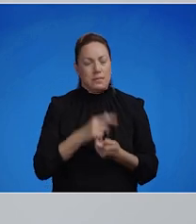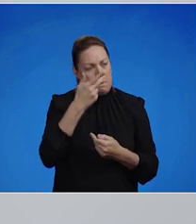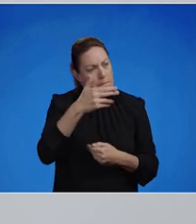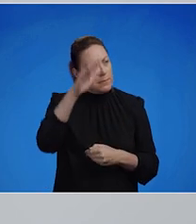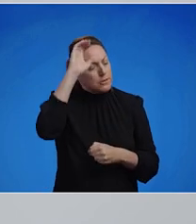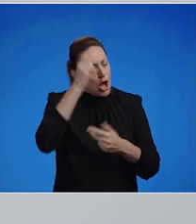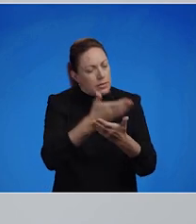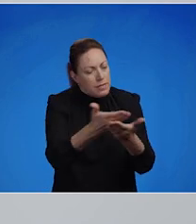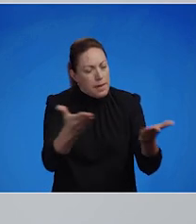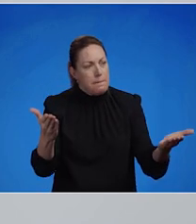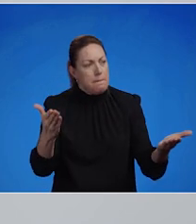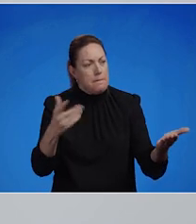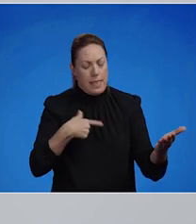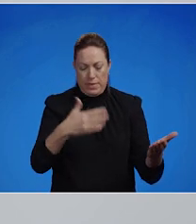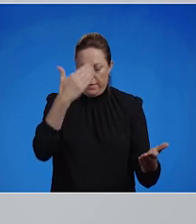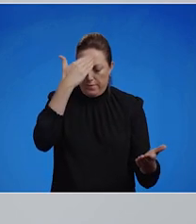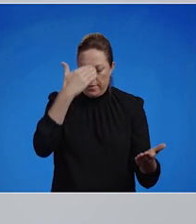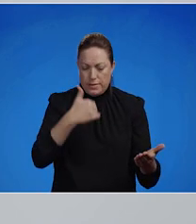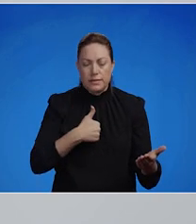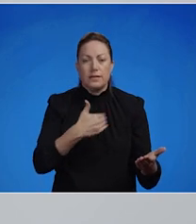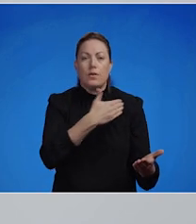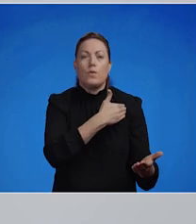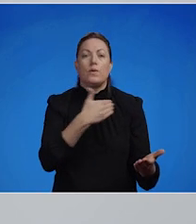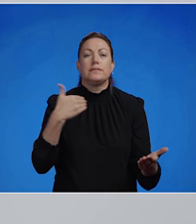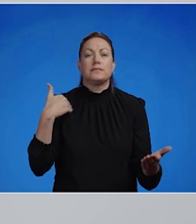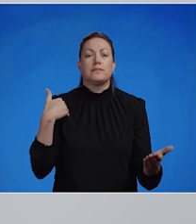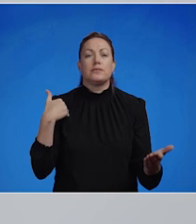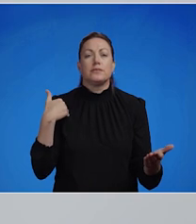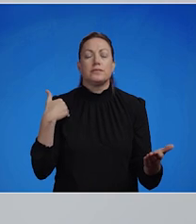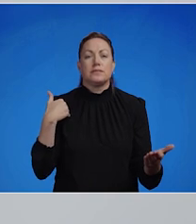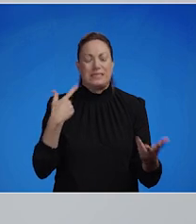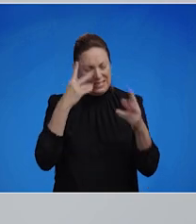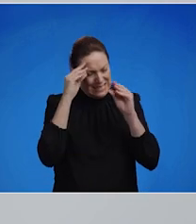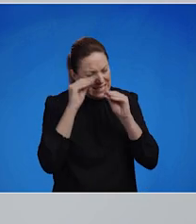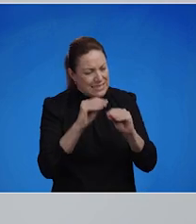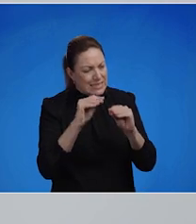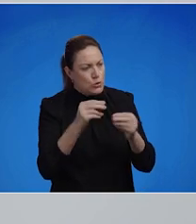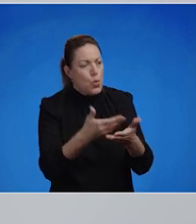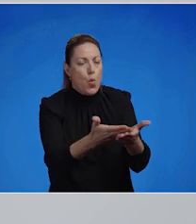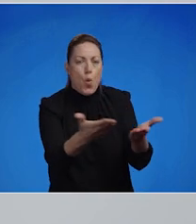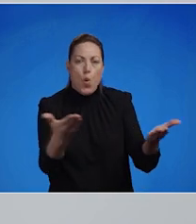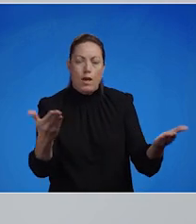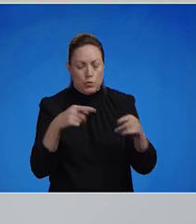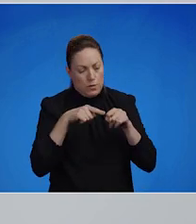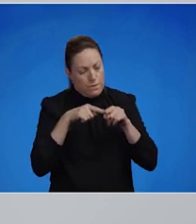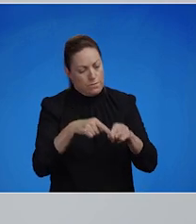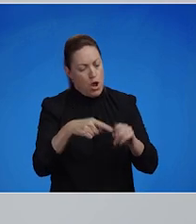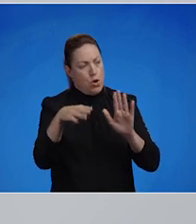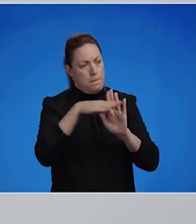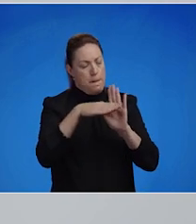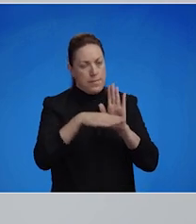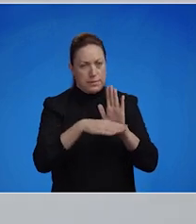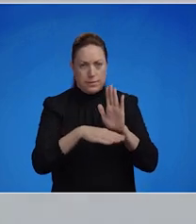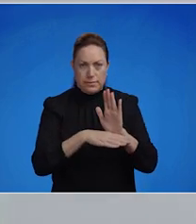Father and of the Son and of the Holy Spirit, and teach them to observe all the commands I gave